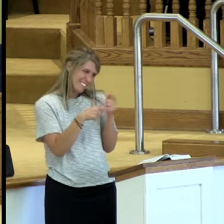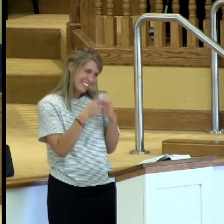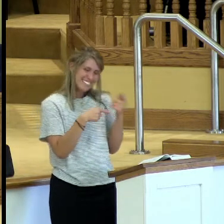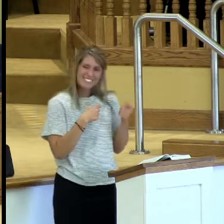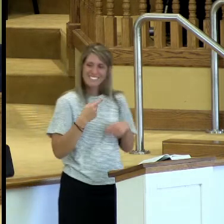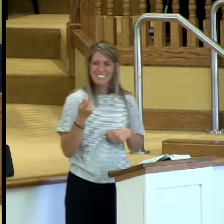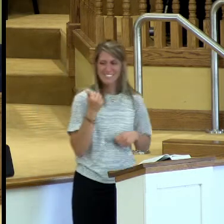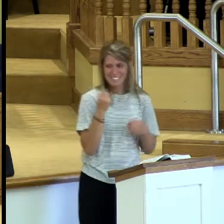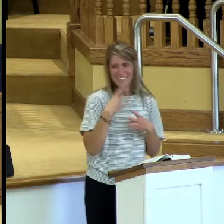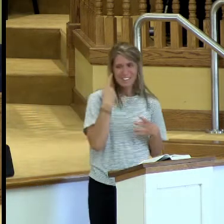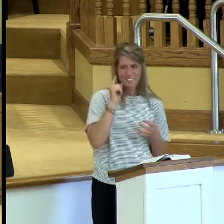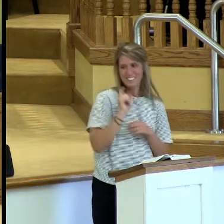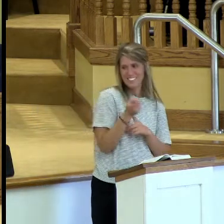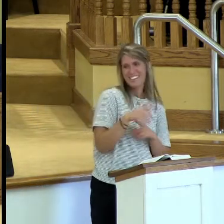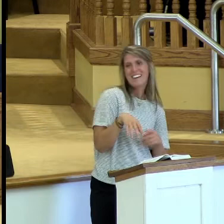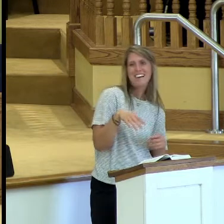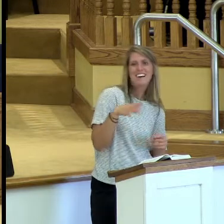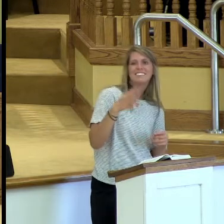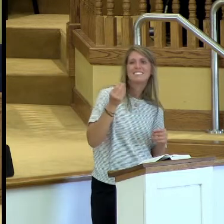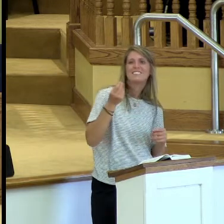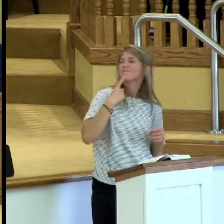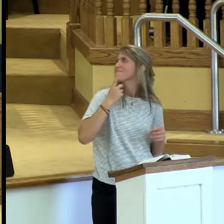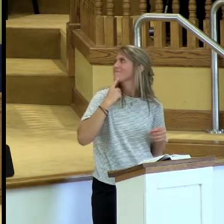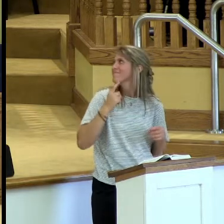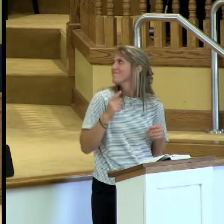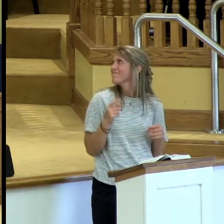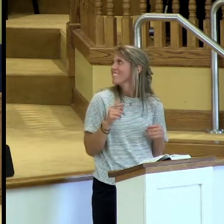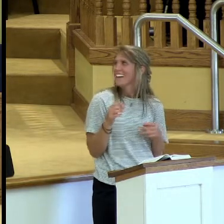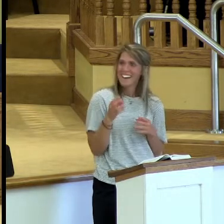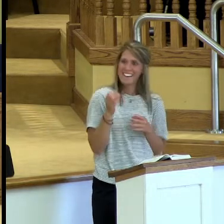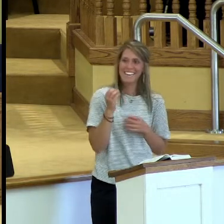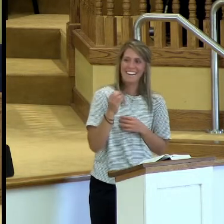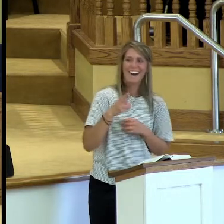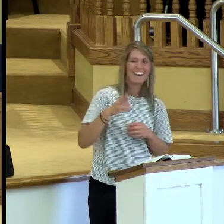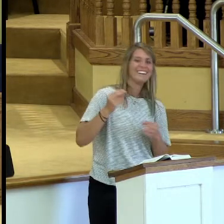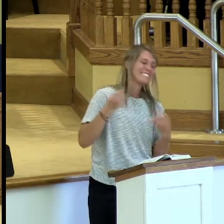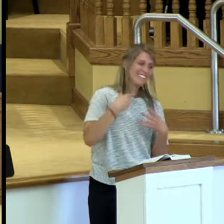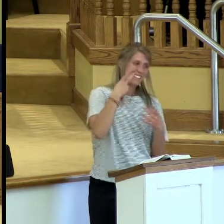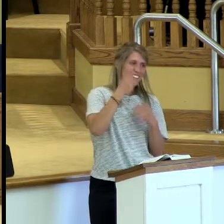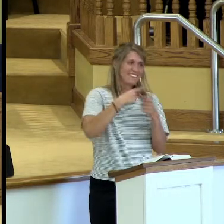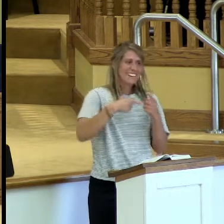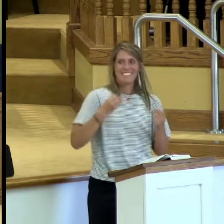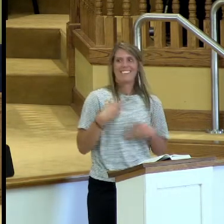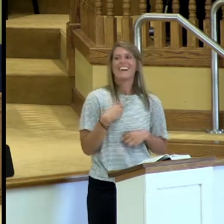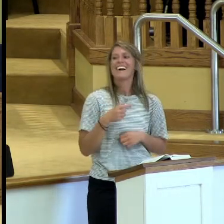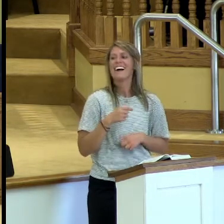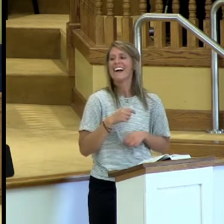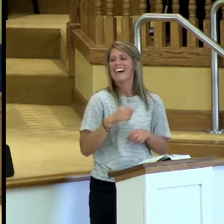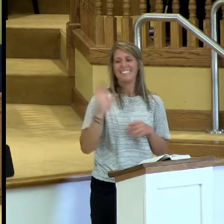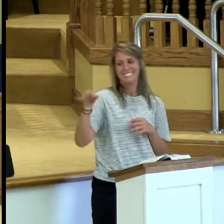Oh, dude, you scared me for a second. I was like, get him off. I was like, I don't know.